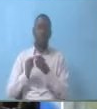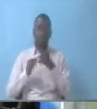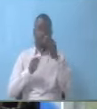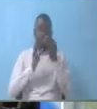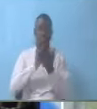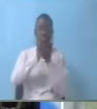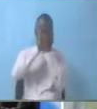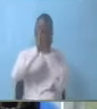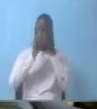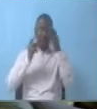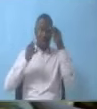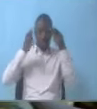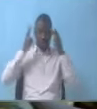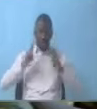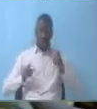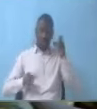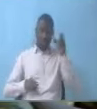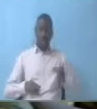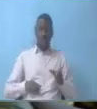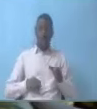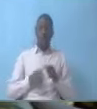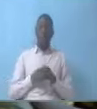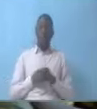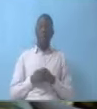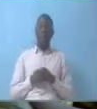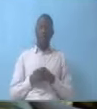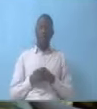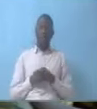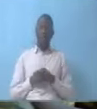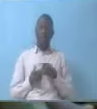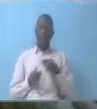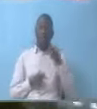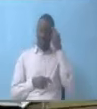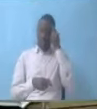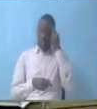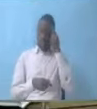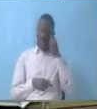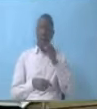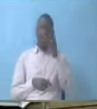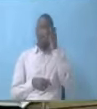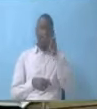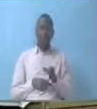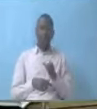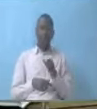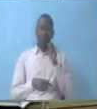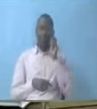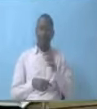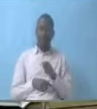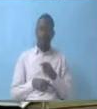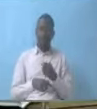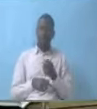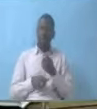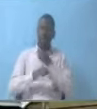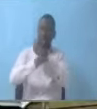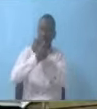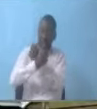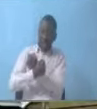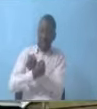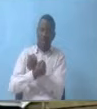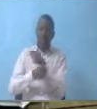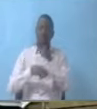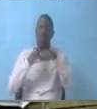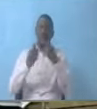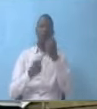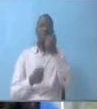is a basic principle of law. Yes. To decide that a person shall be detained for 30 days before